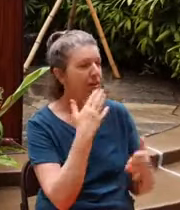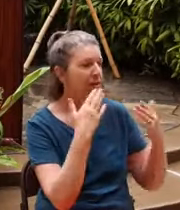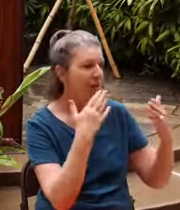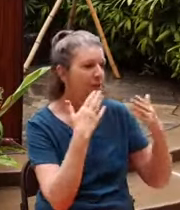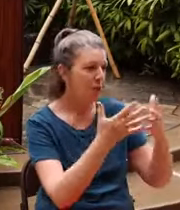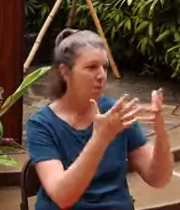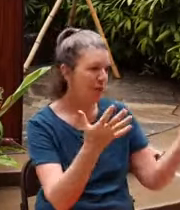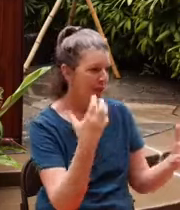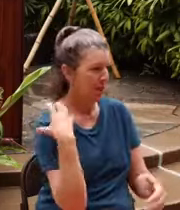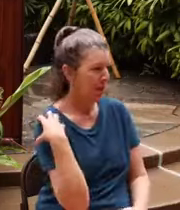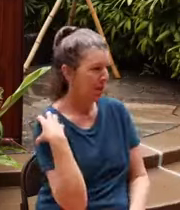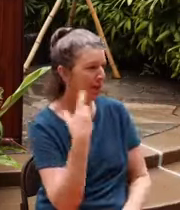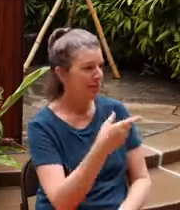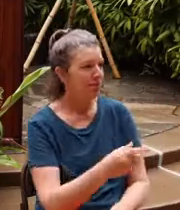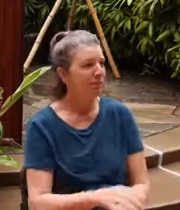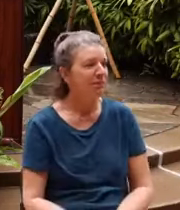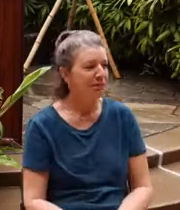Captain.